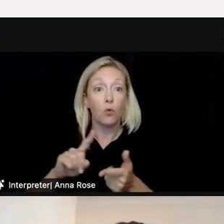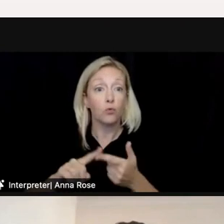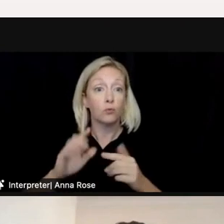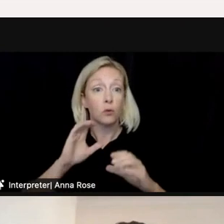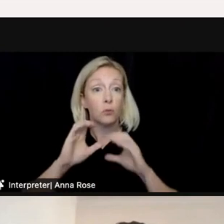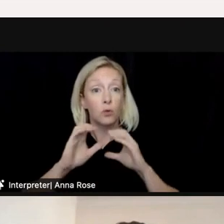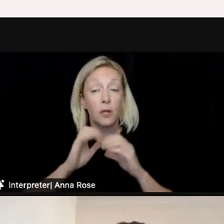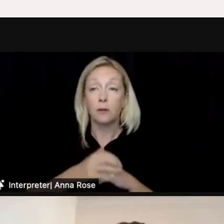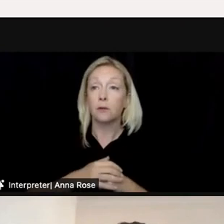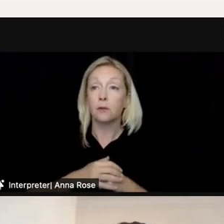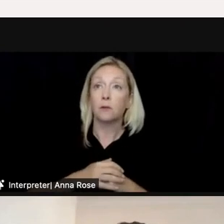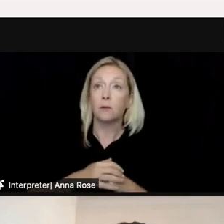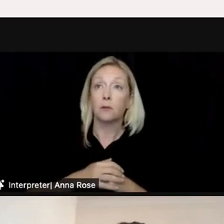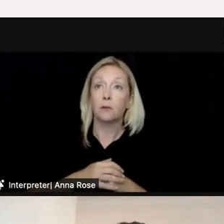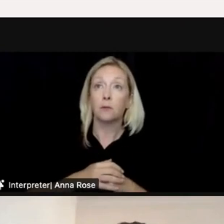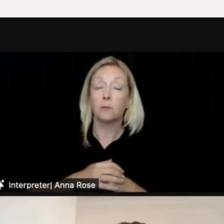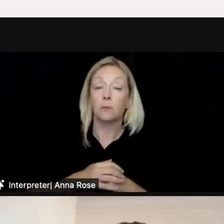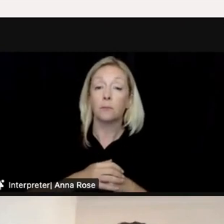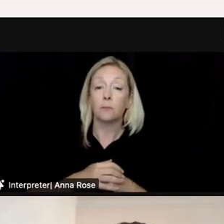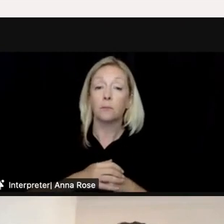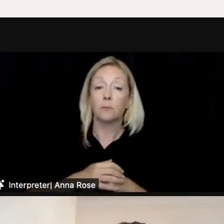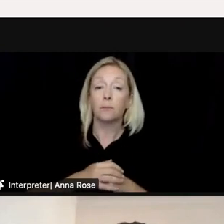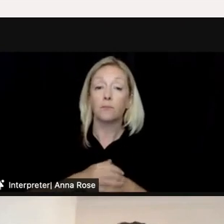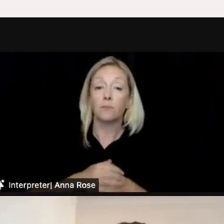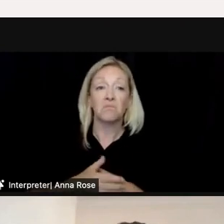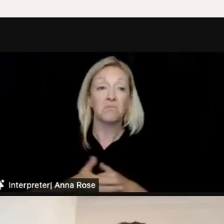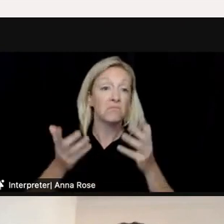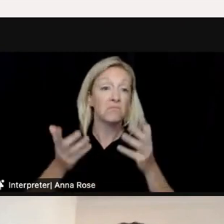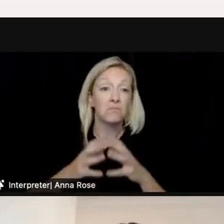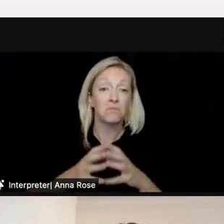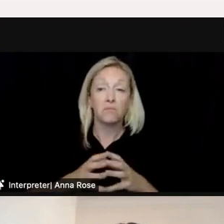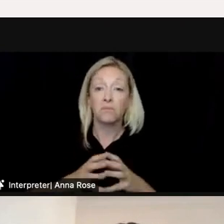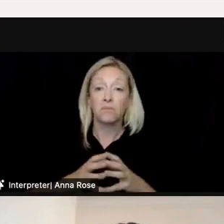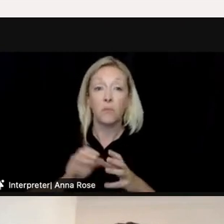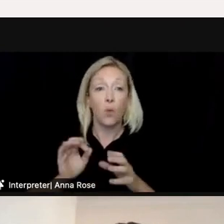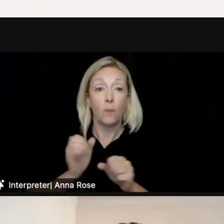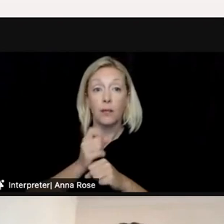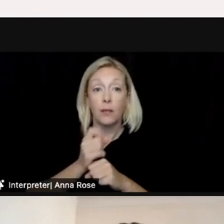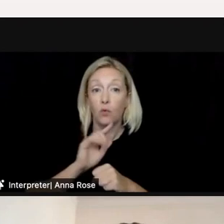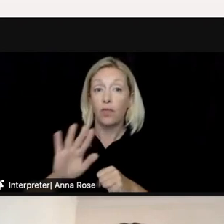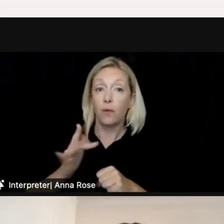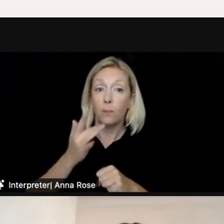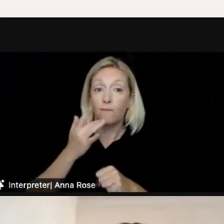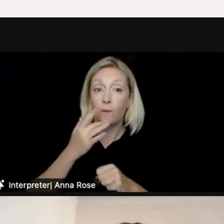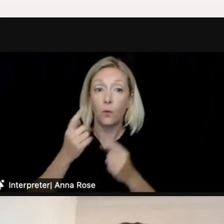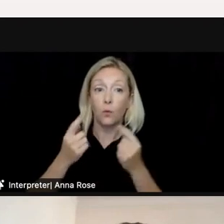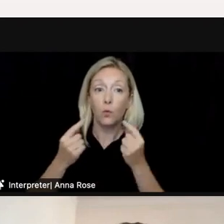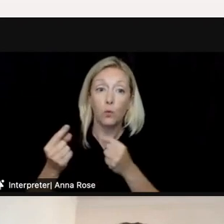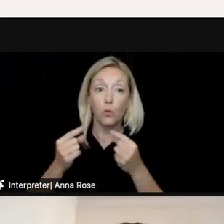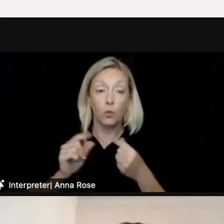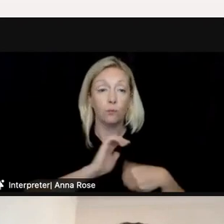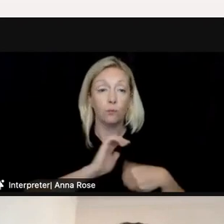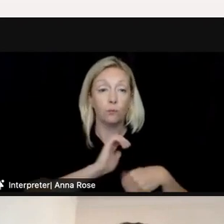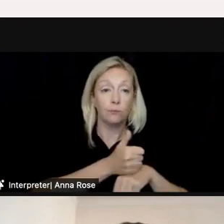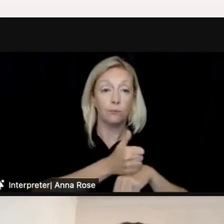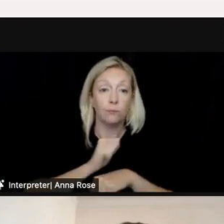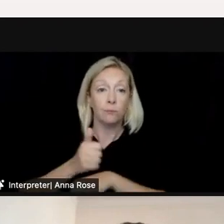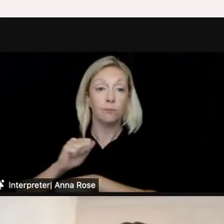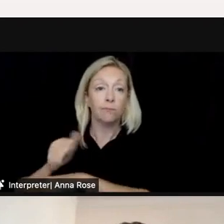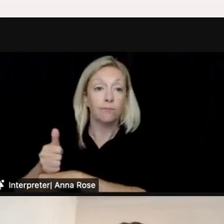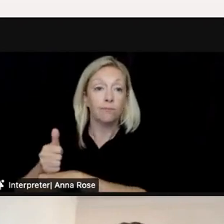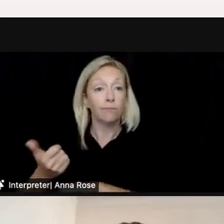in the environment for what they like, what they want. Oftentimes it's on